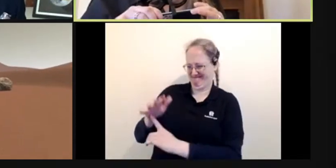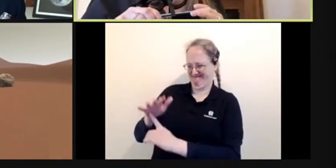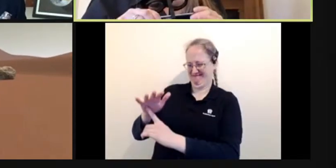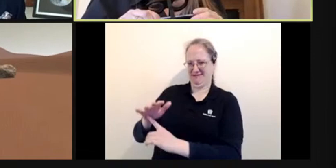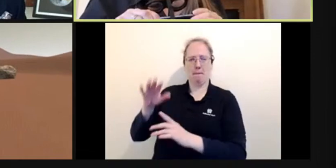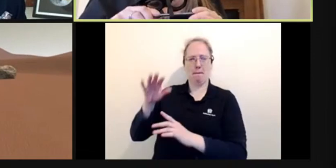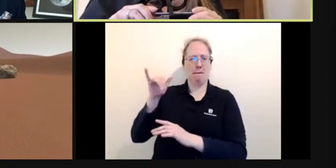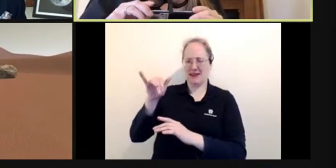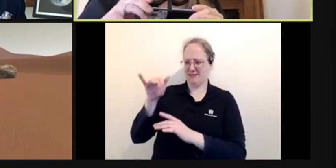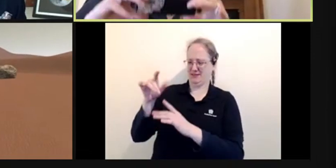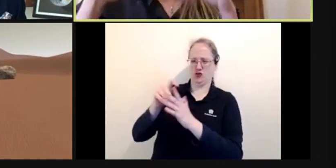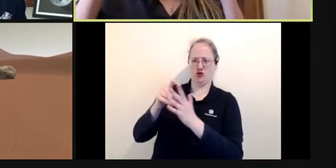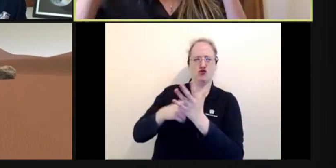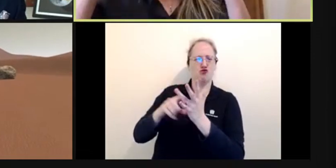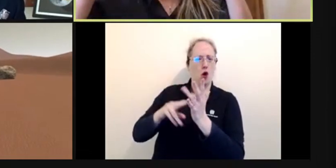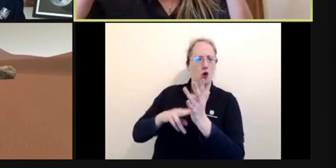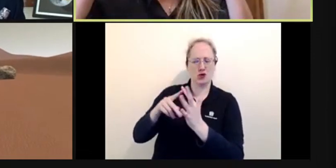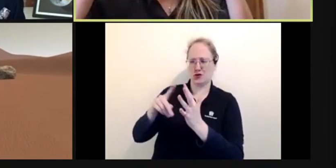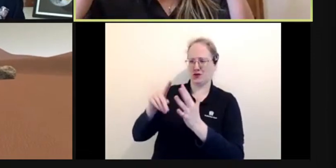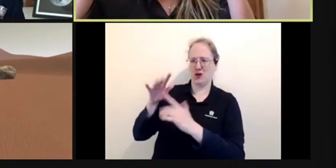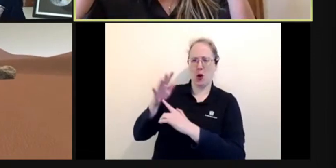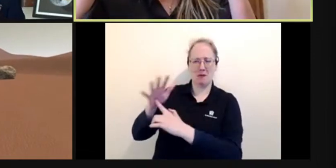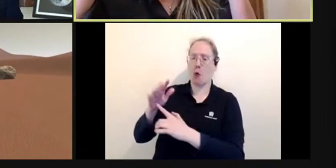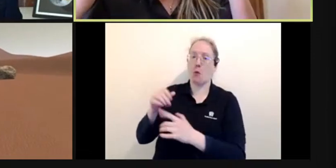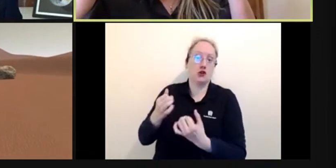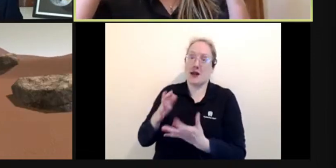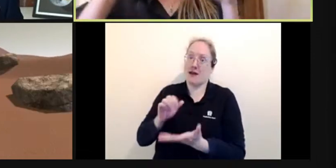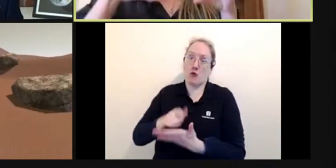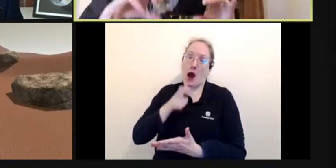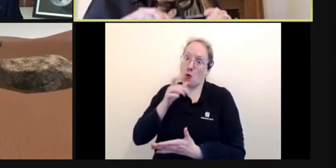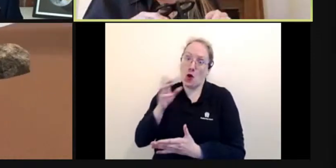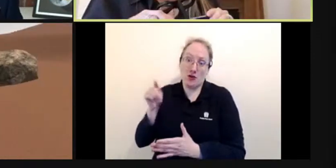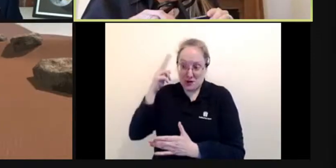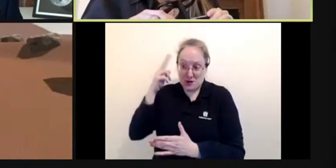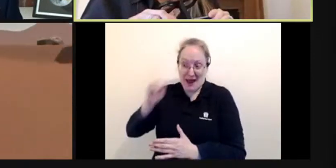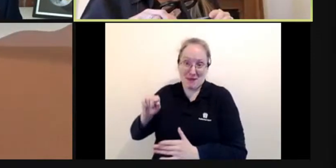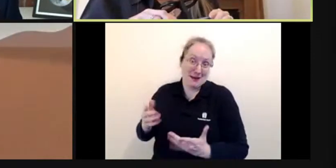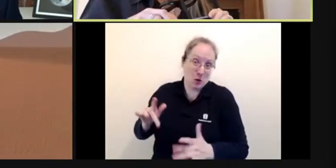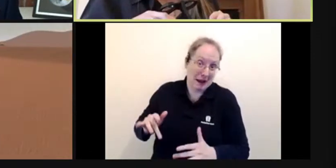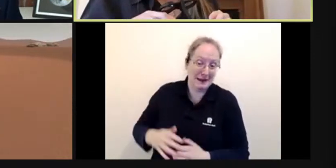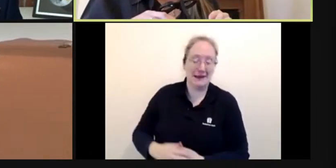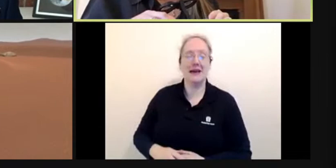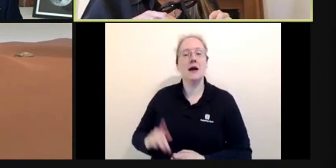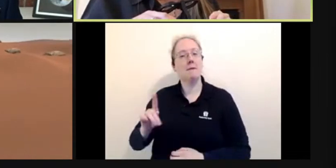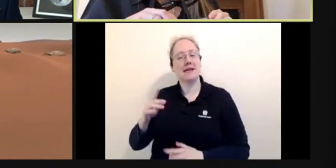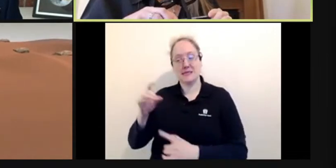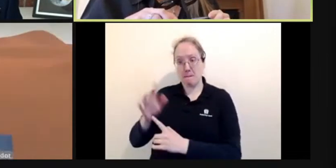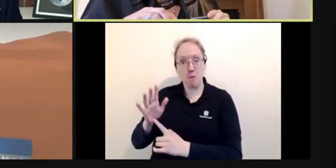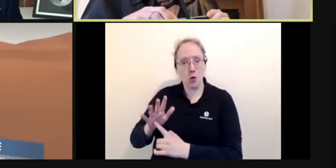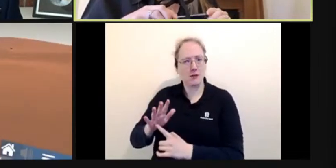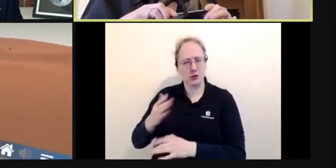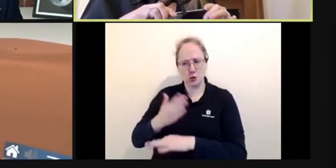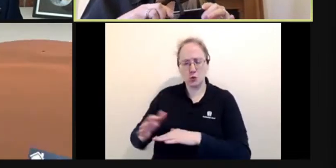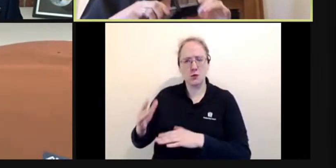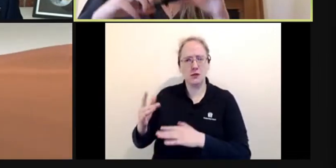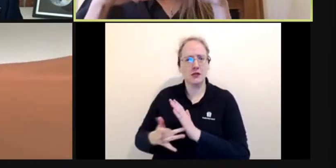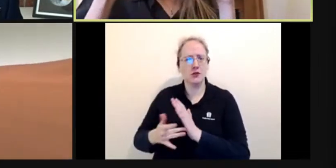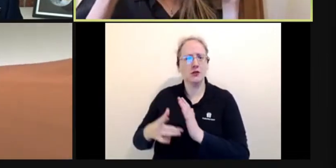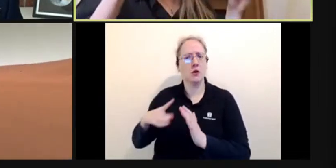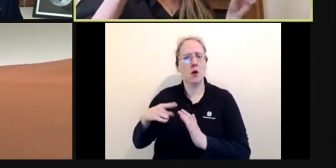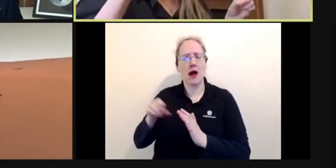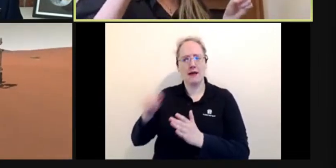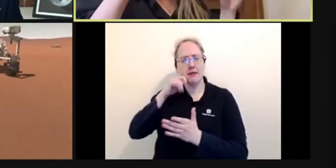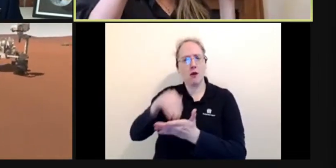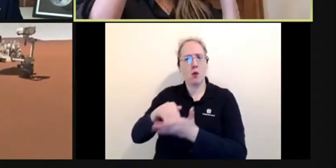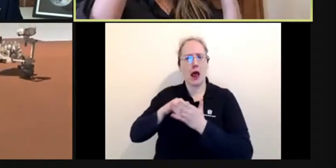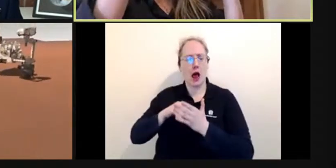have a word for these things yet. It's really actually important because this new technology is going to help things like